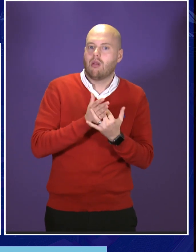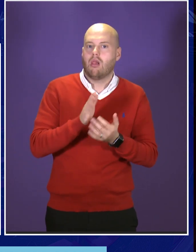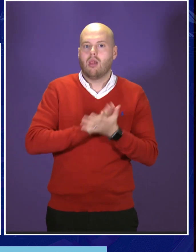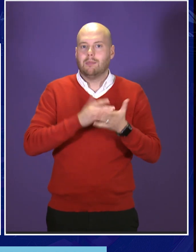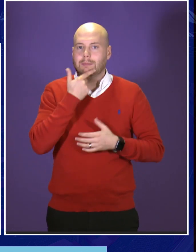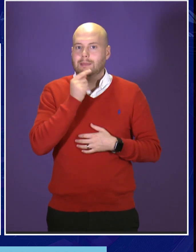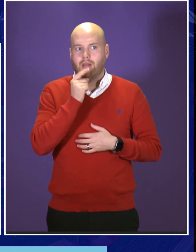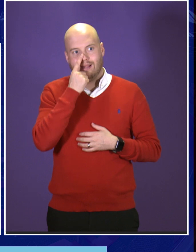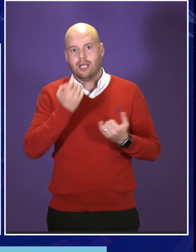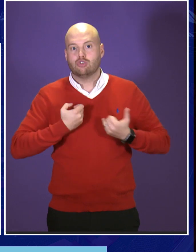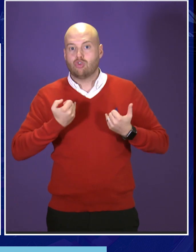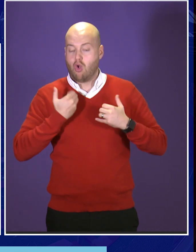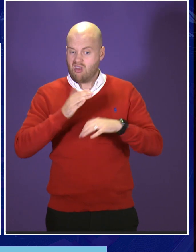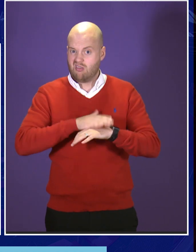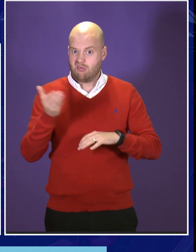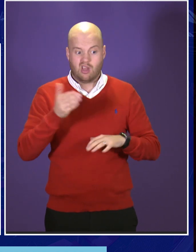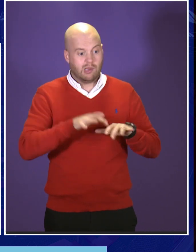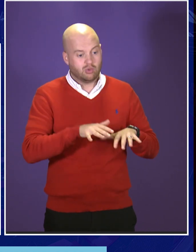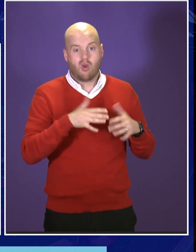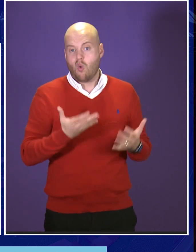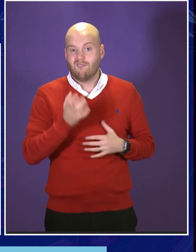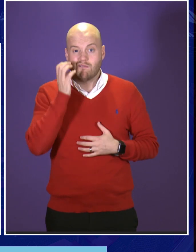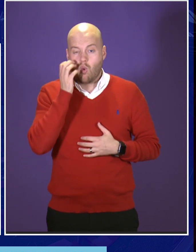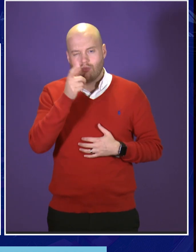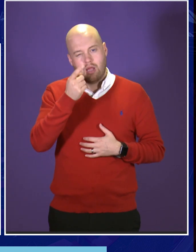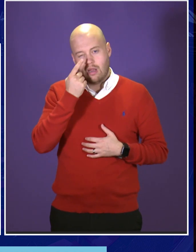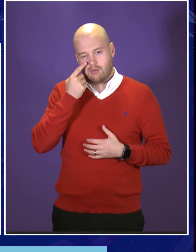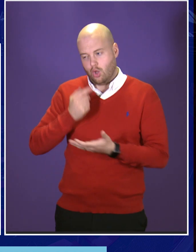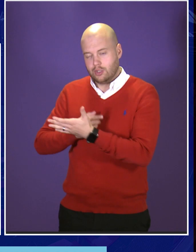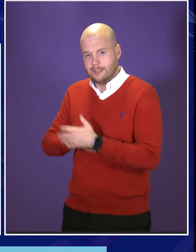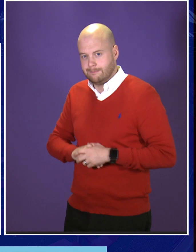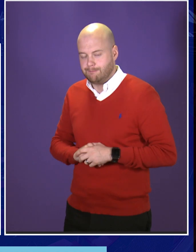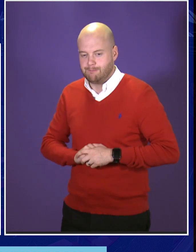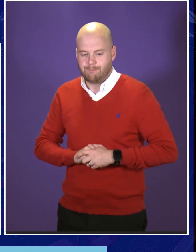explore, whether you're on your phone or on your computer. So watch the video.